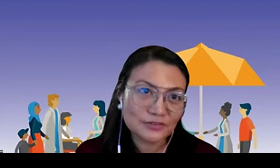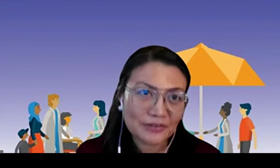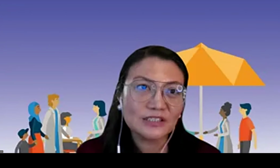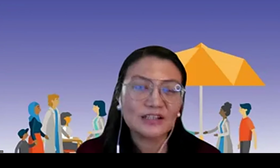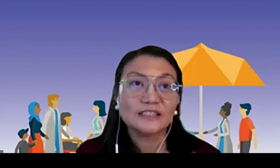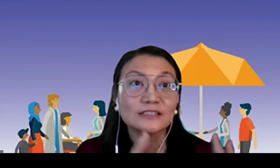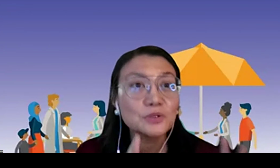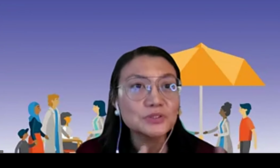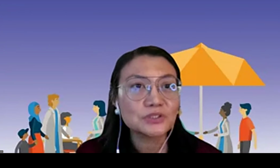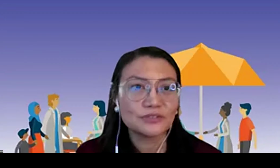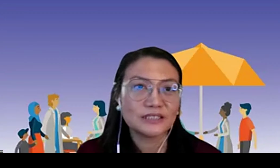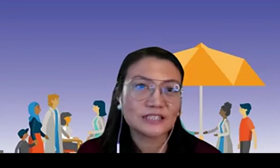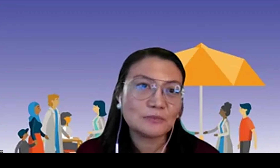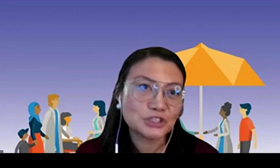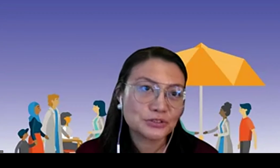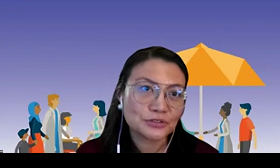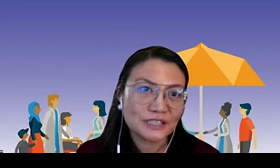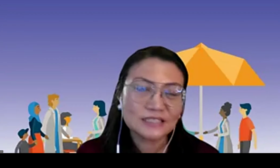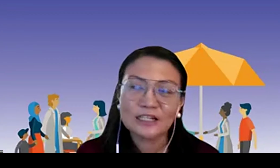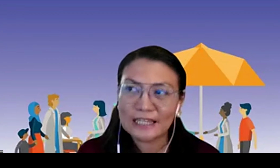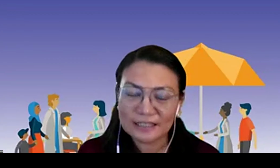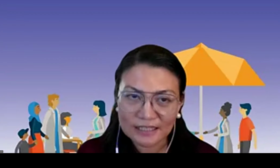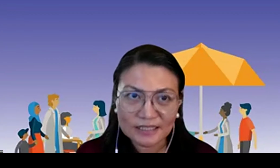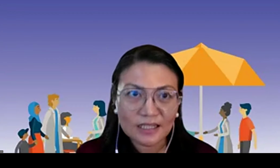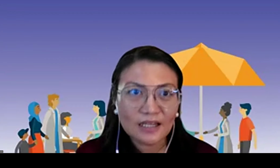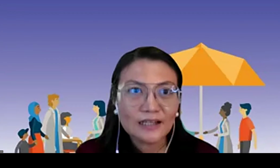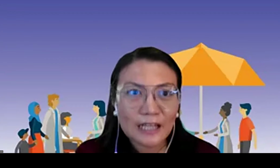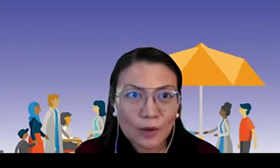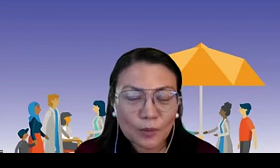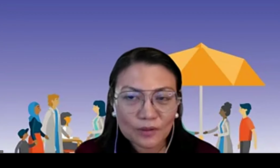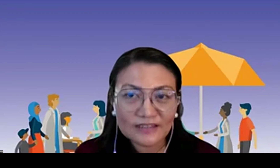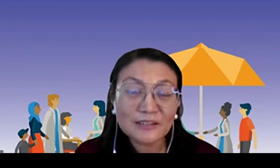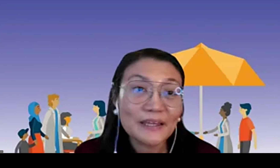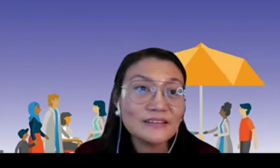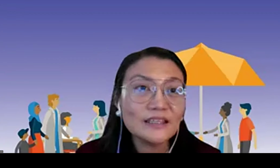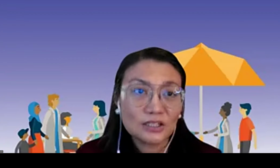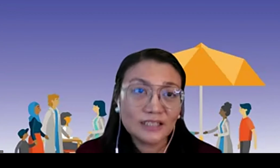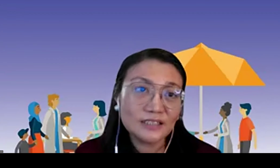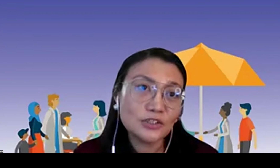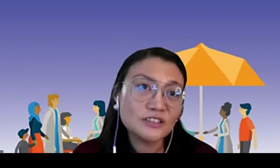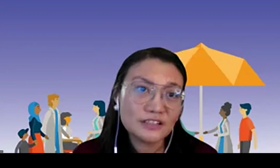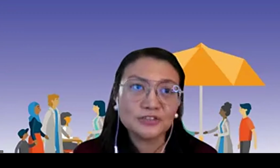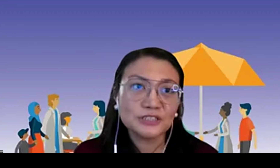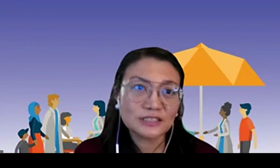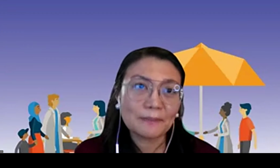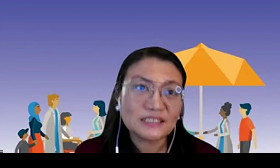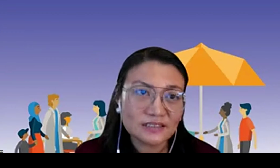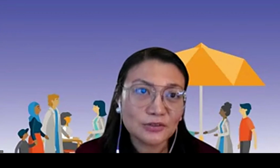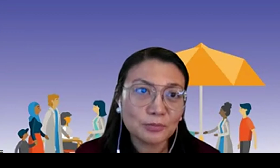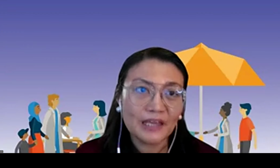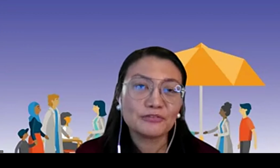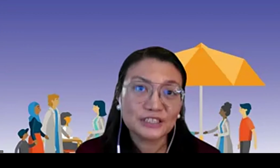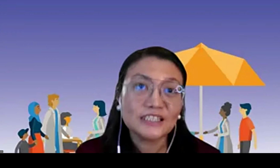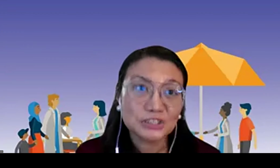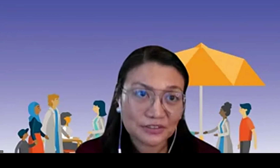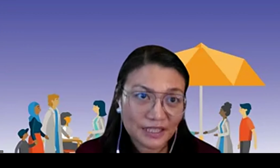is very lucky that most of the established surveys are like this. Now, depending indeed on the country's capacity to